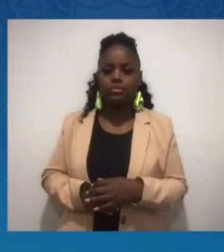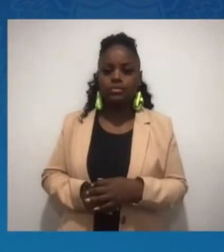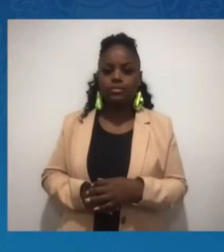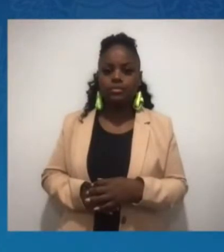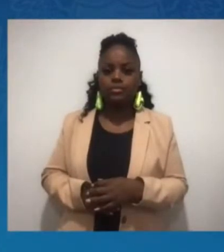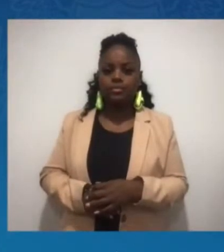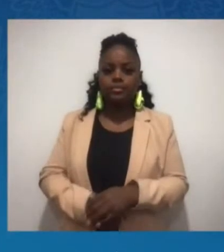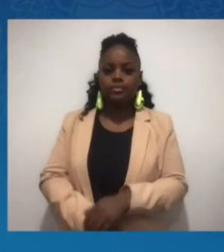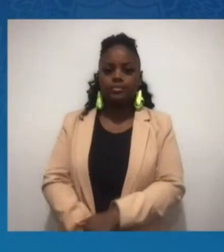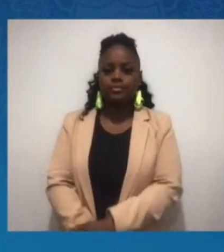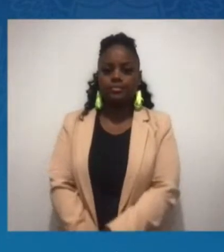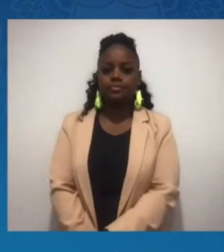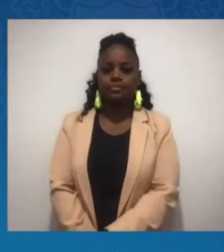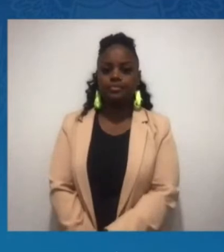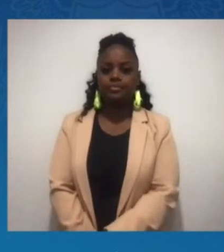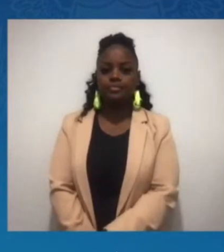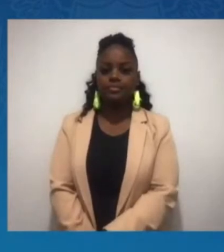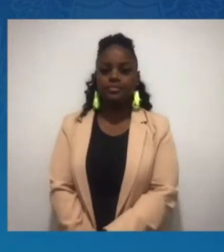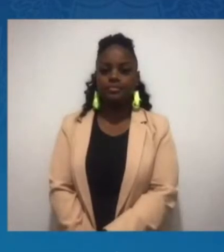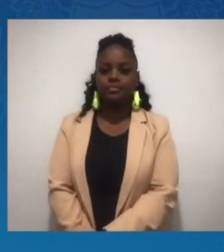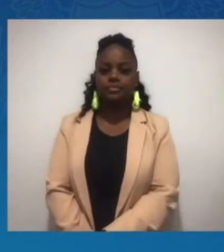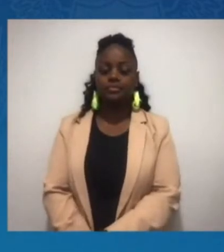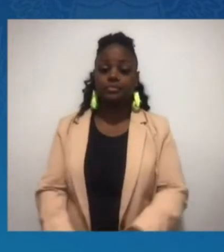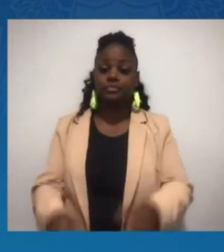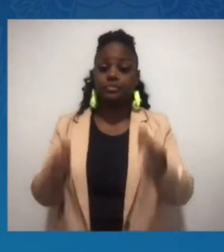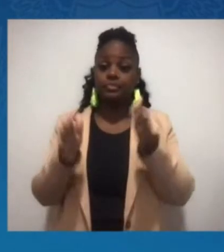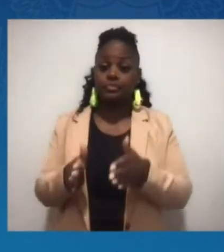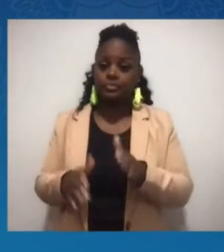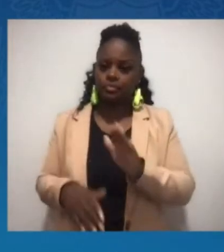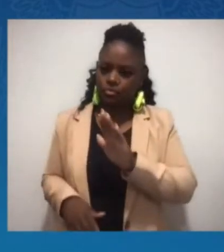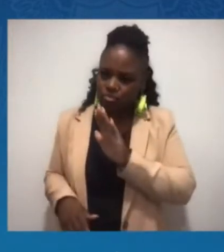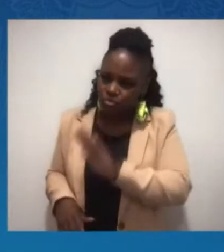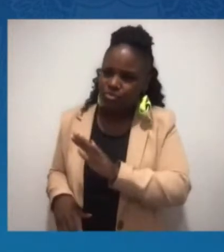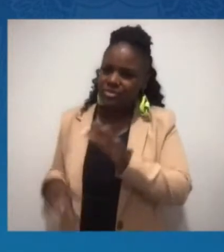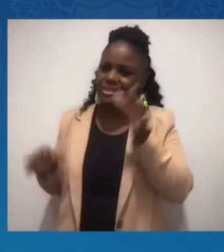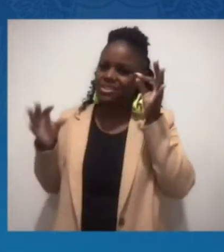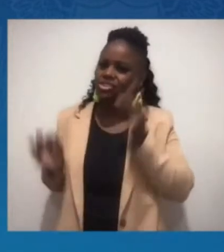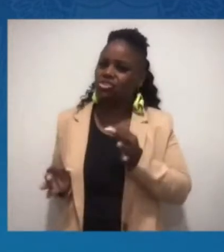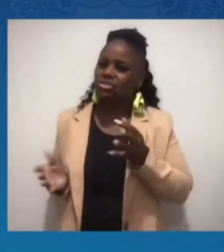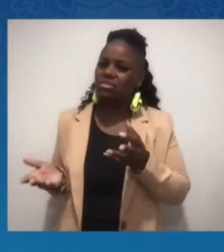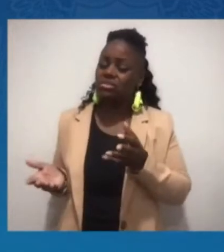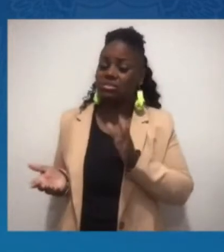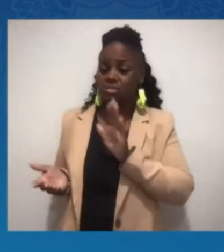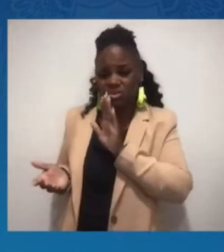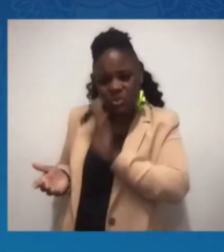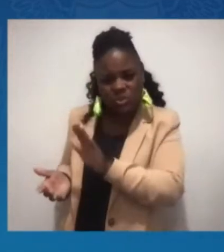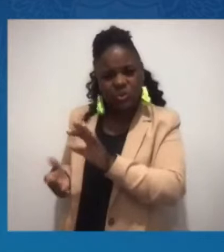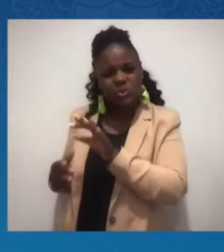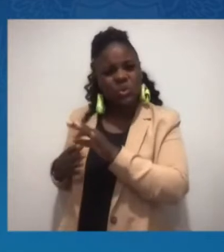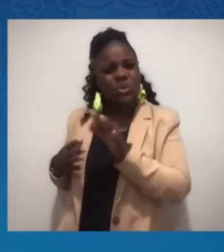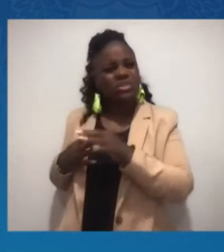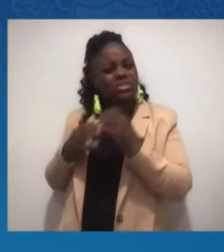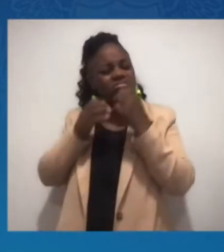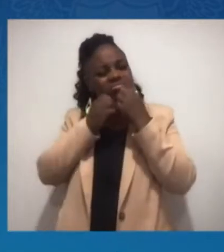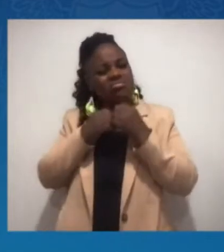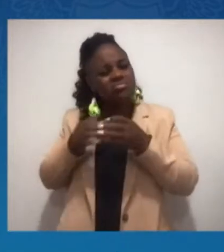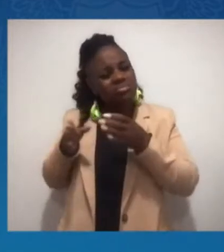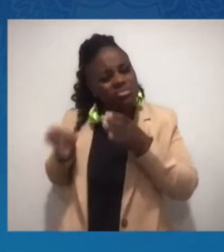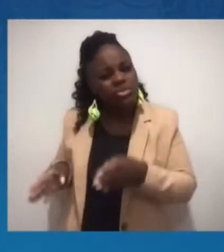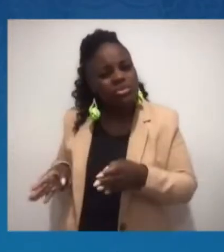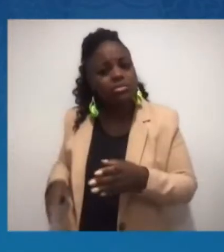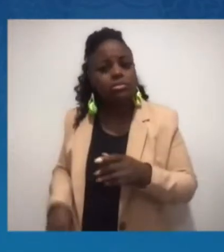It's her decision to make, and if she chooses with a loved one, with her priest or her pastor or her rabbi,